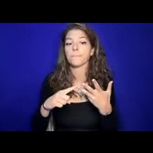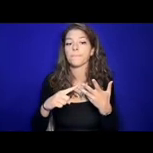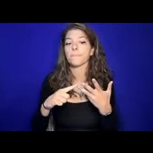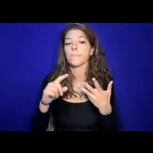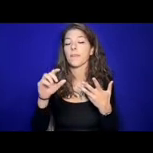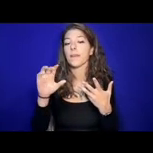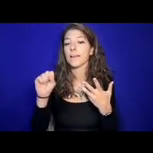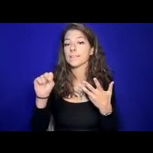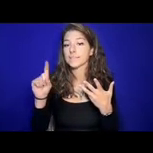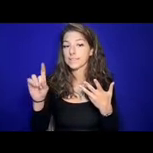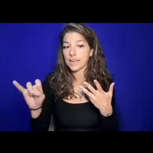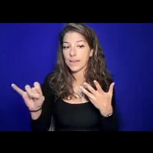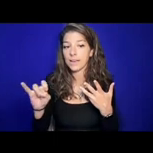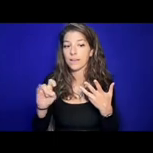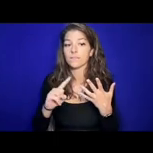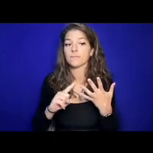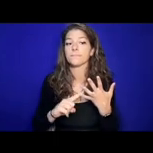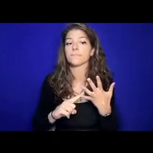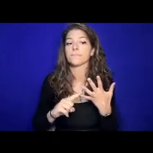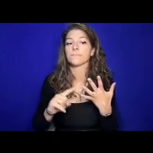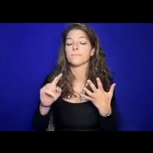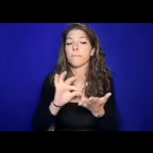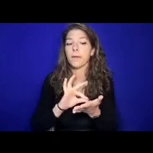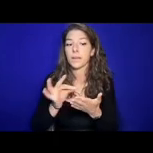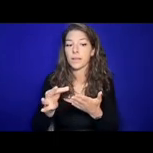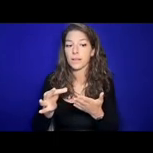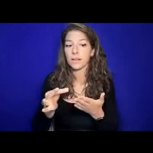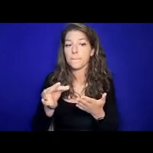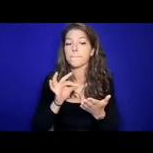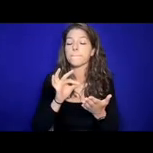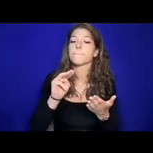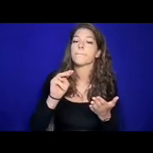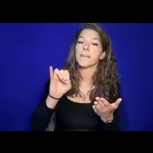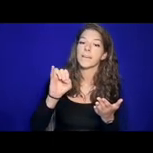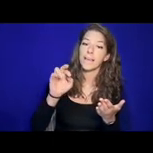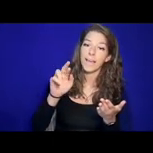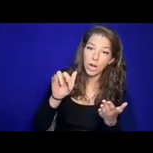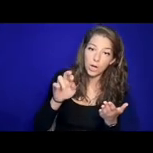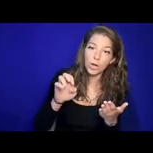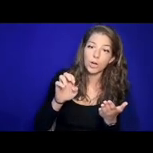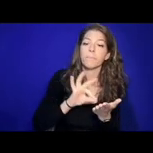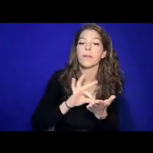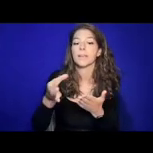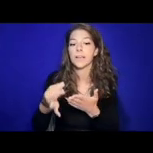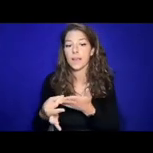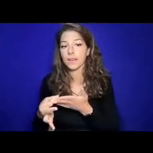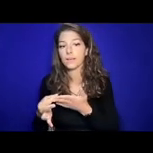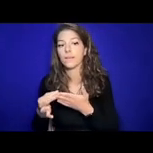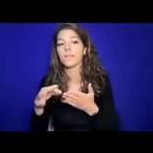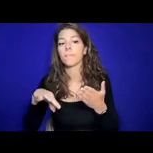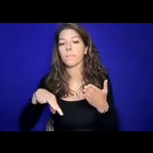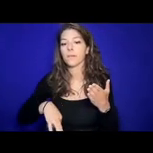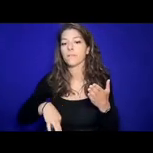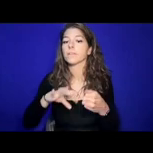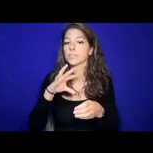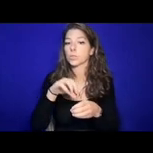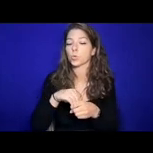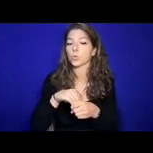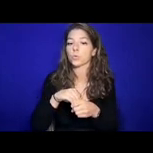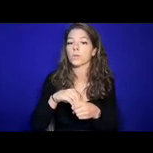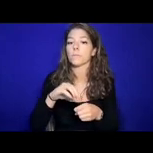Security disability insurance, Medicare, and Medicaid benefits. And the Medicaid benefits do